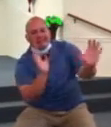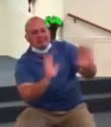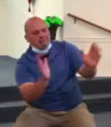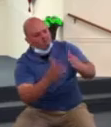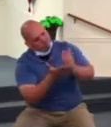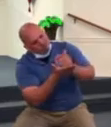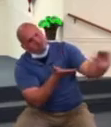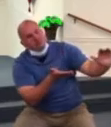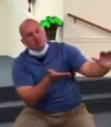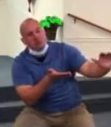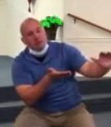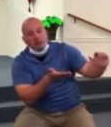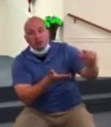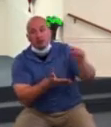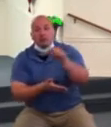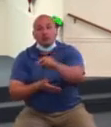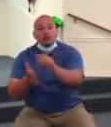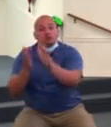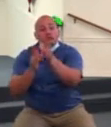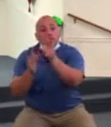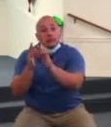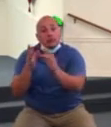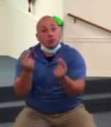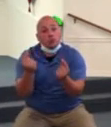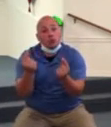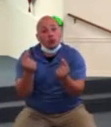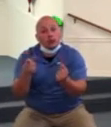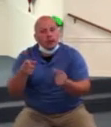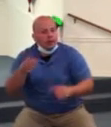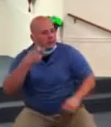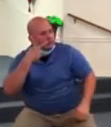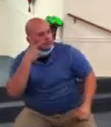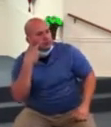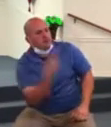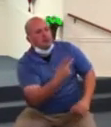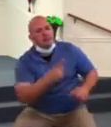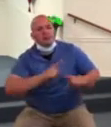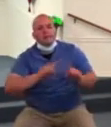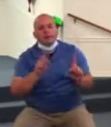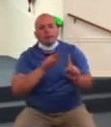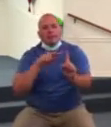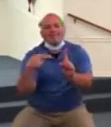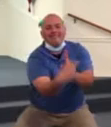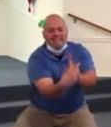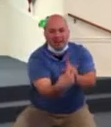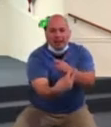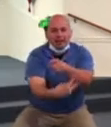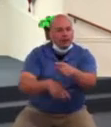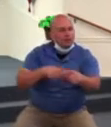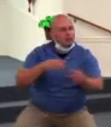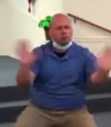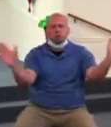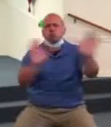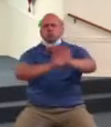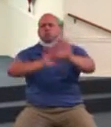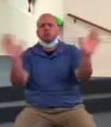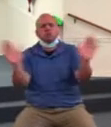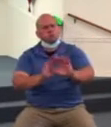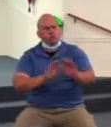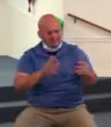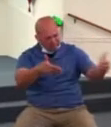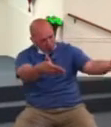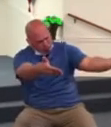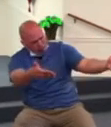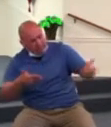parents' action, Jesus sees faith. So he rebukes his disciples. He welcomes the children.